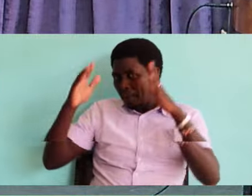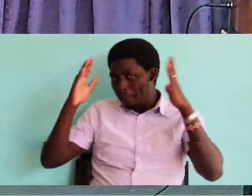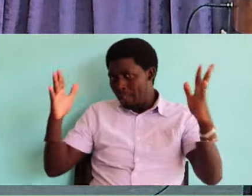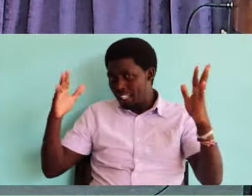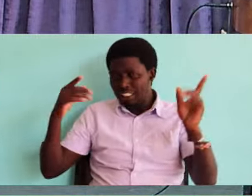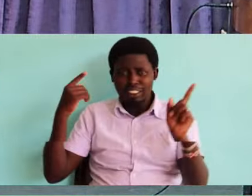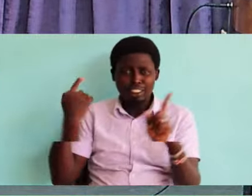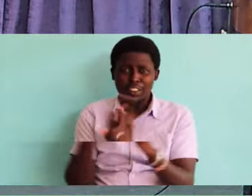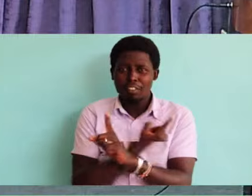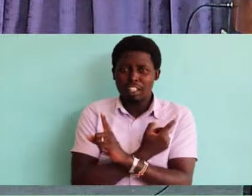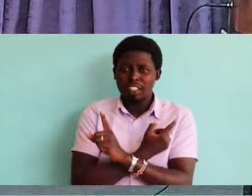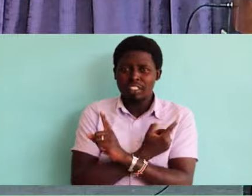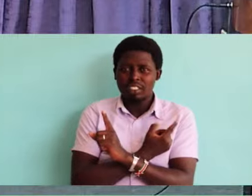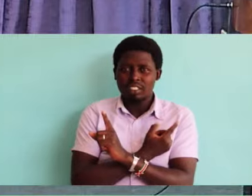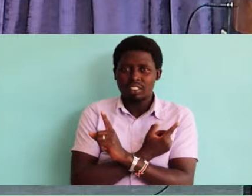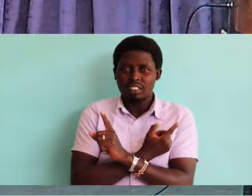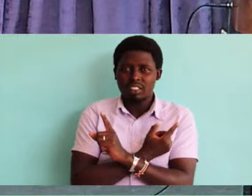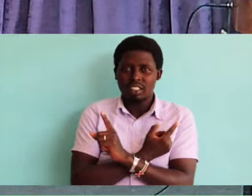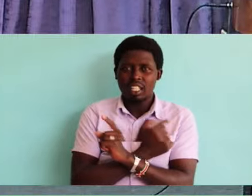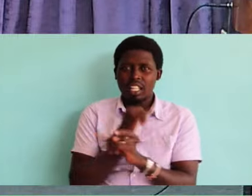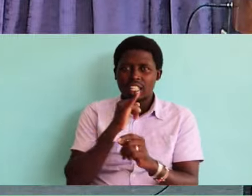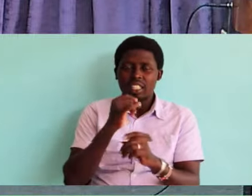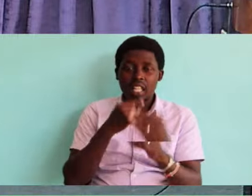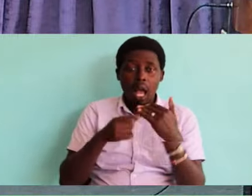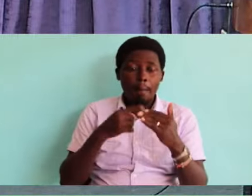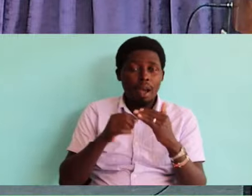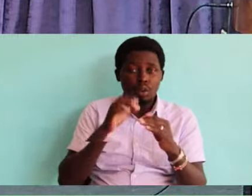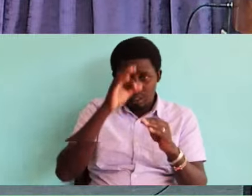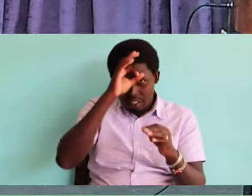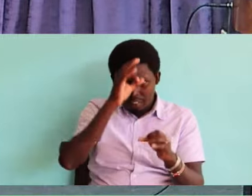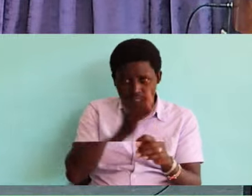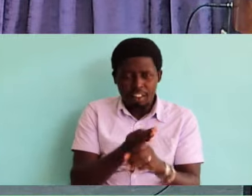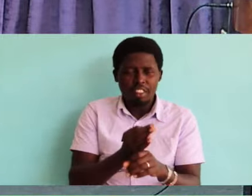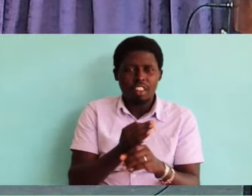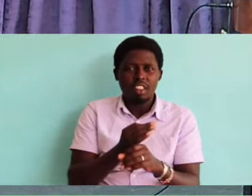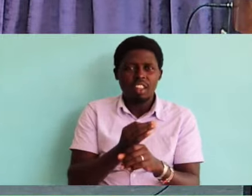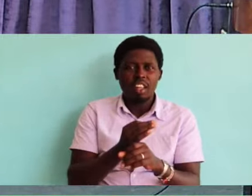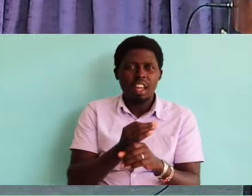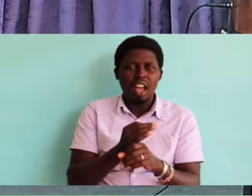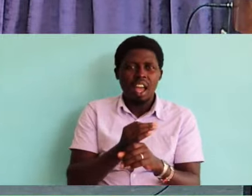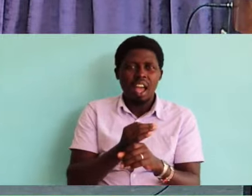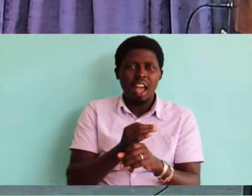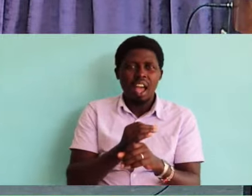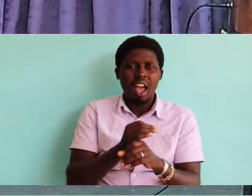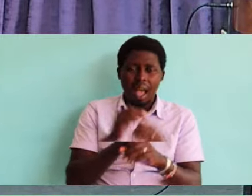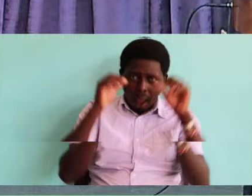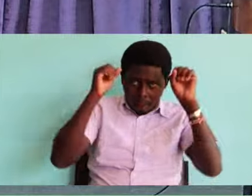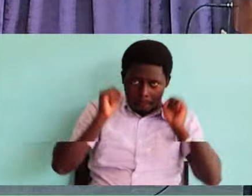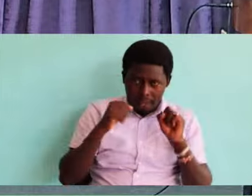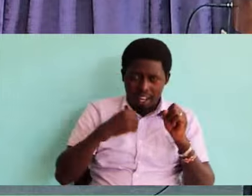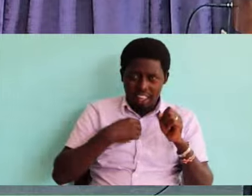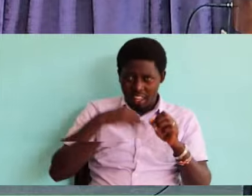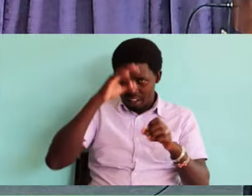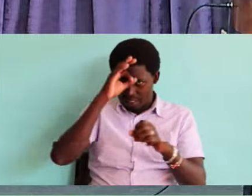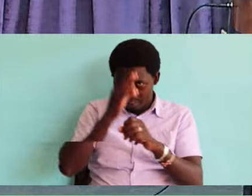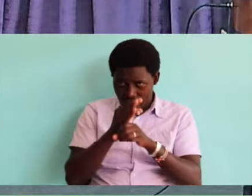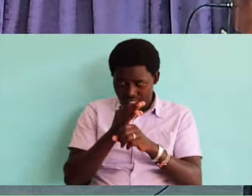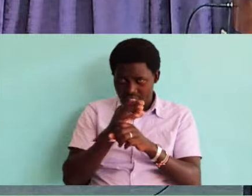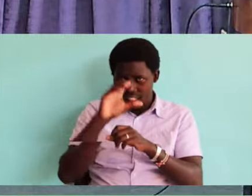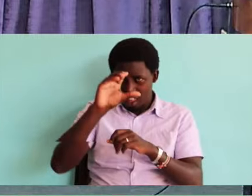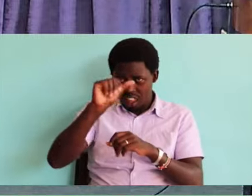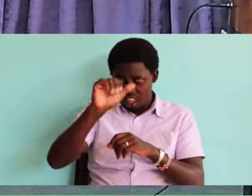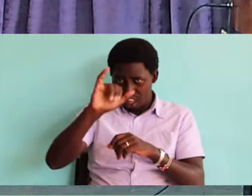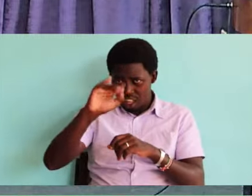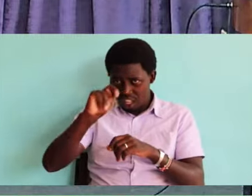is about faith. Abel had faith, Cain did not have faith. And this is commended